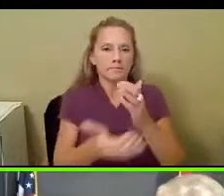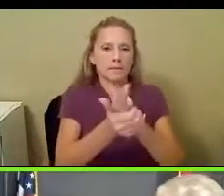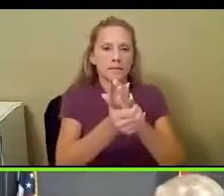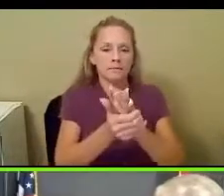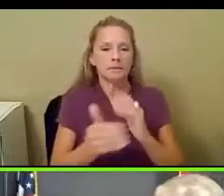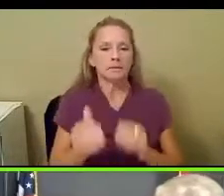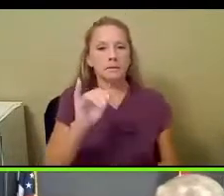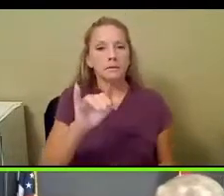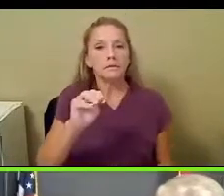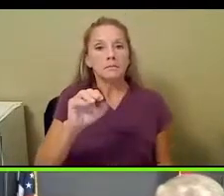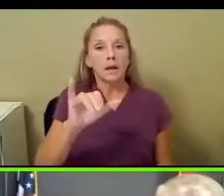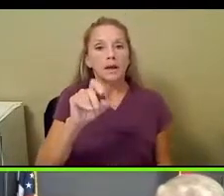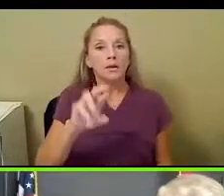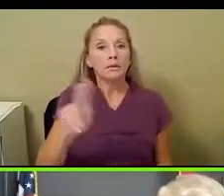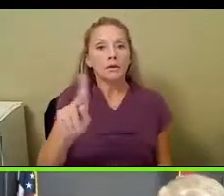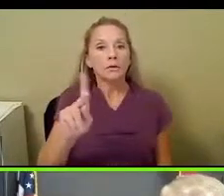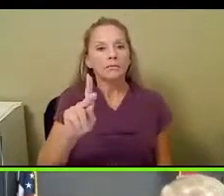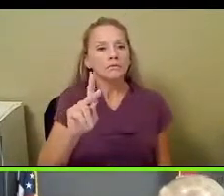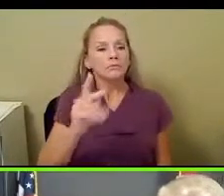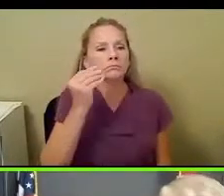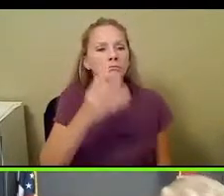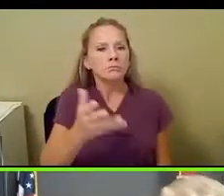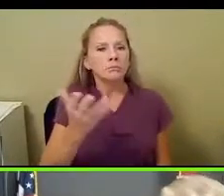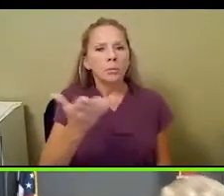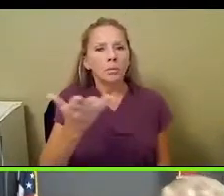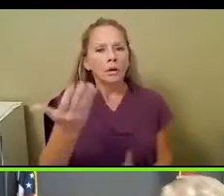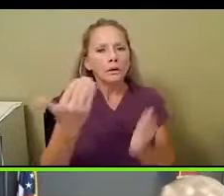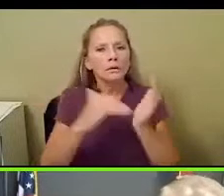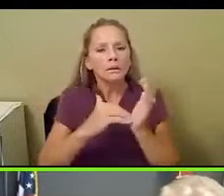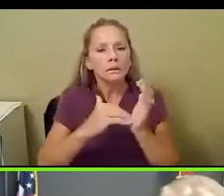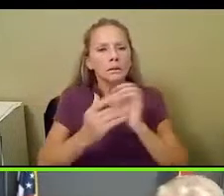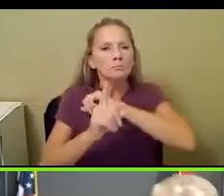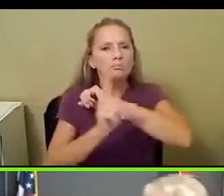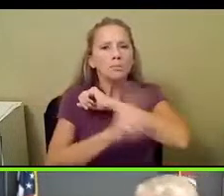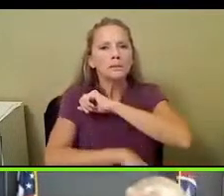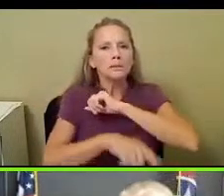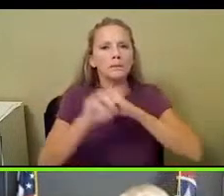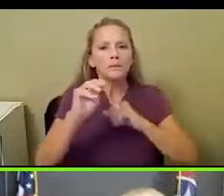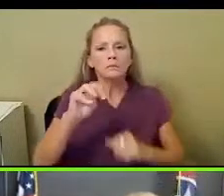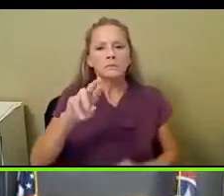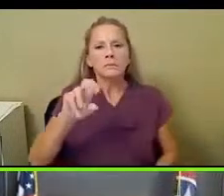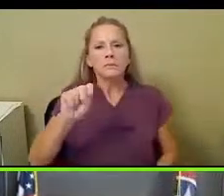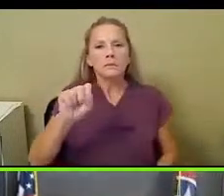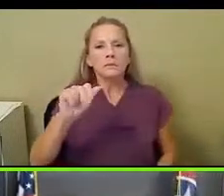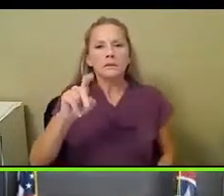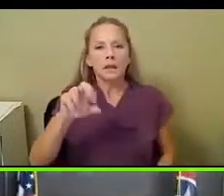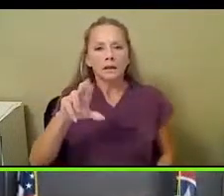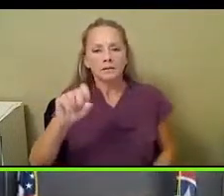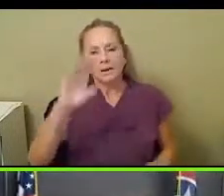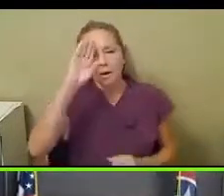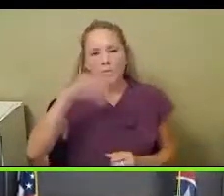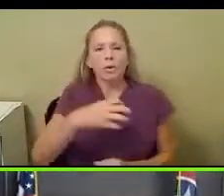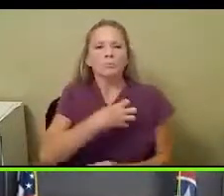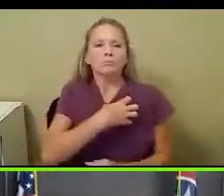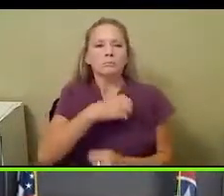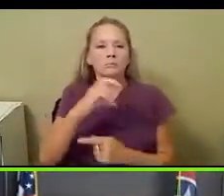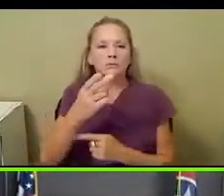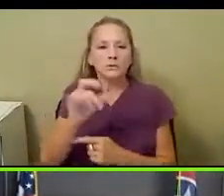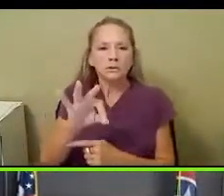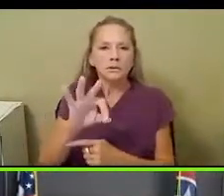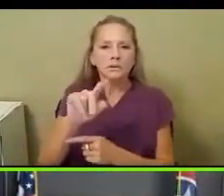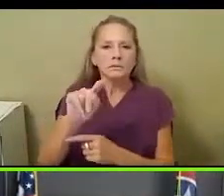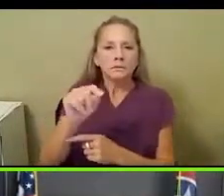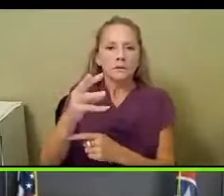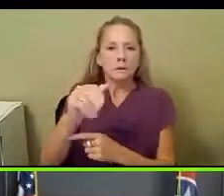penalties for violating this? And I know, the Chief Thomas, of course, they will do their best, in